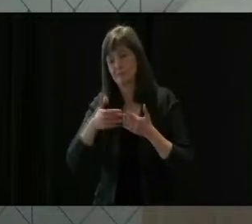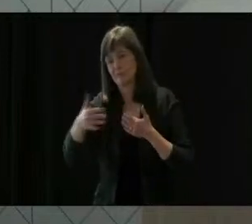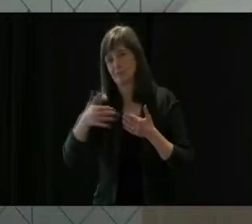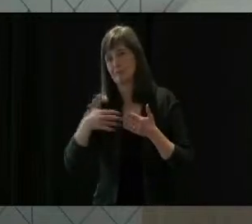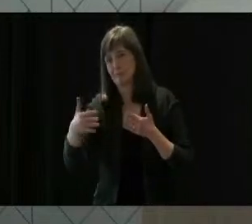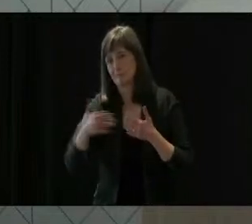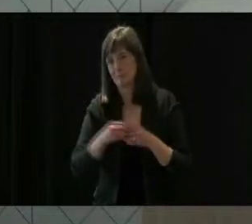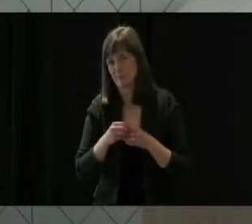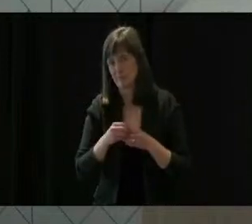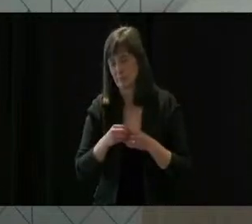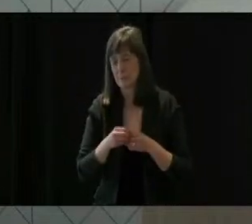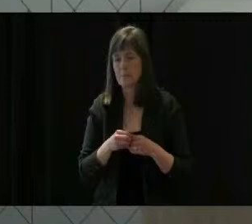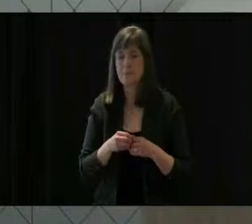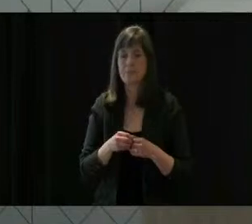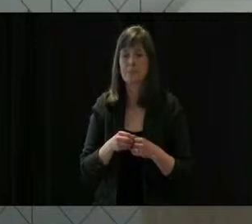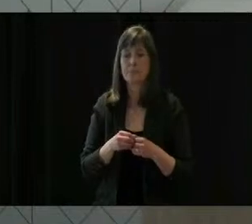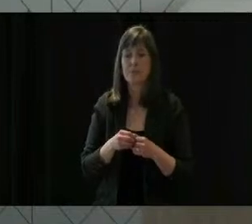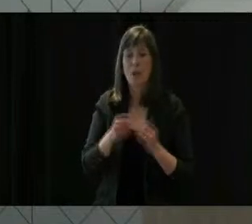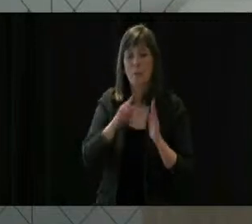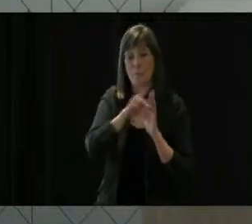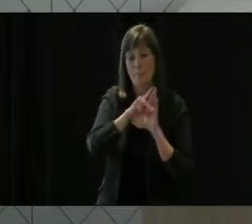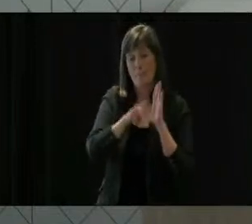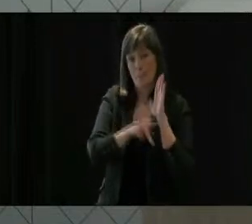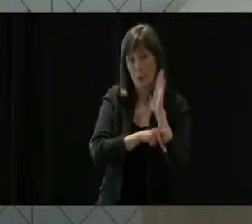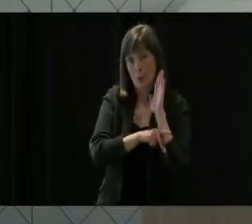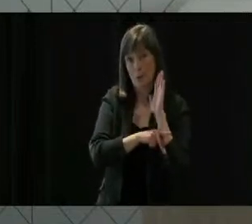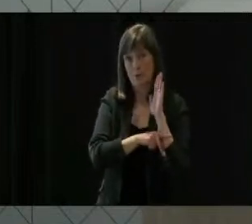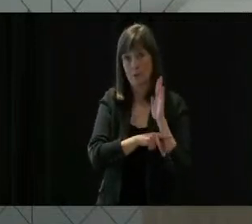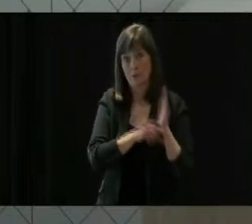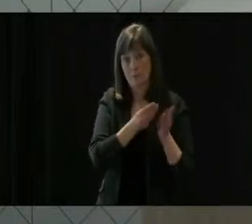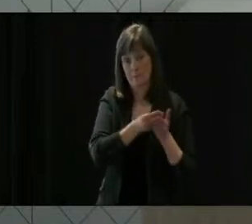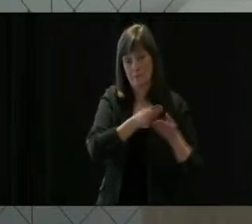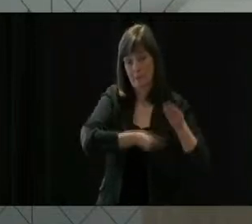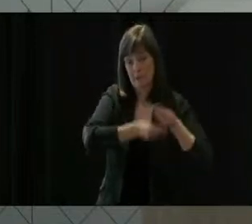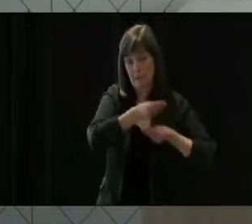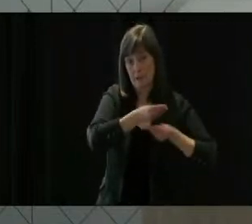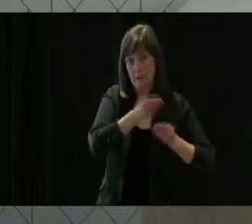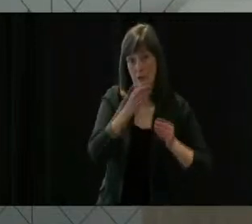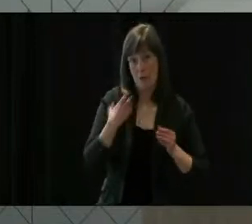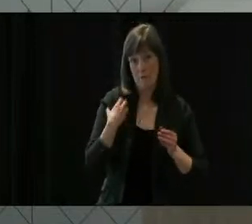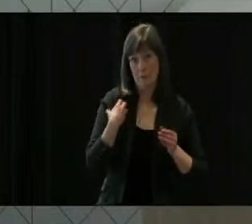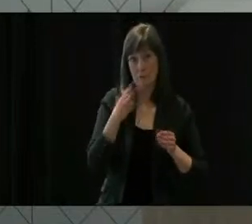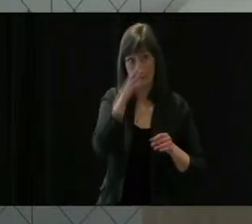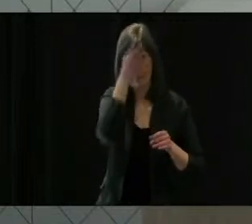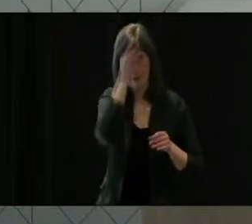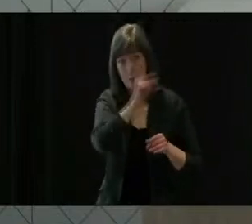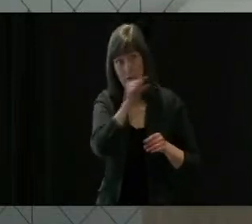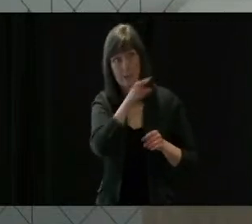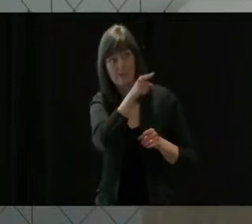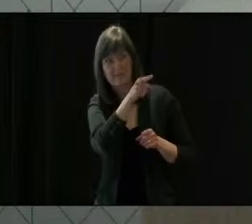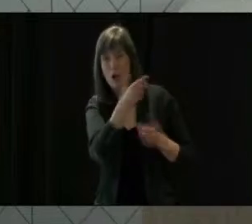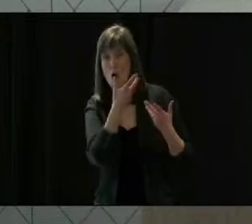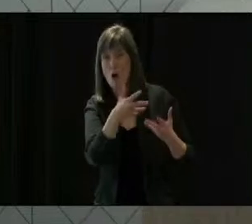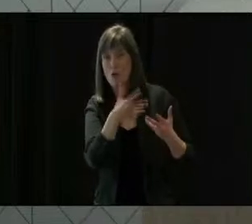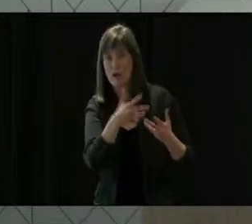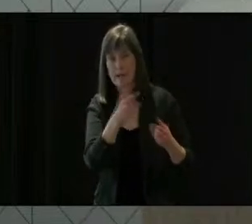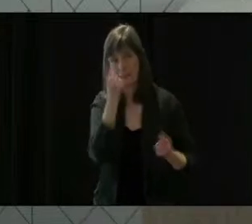years. The Parliamentary Budget Officer federally has already looked at wealth